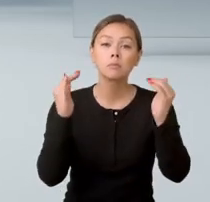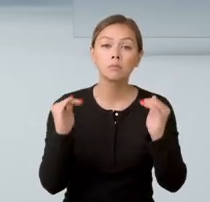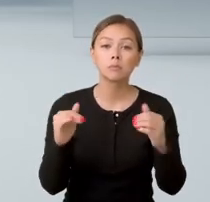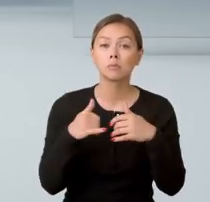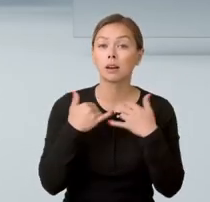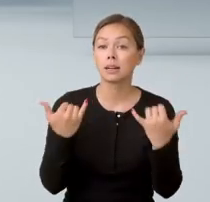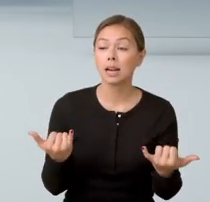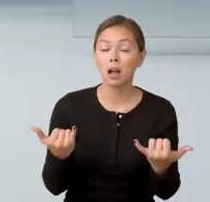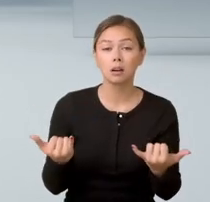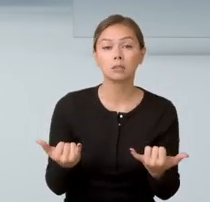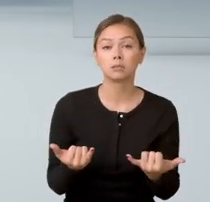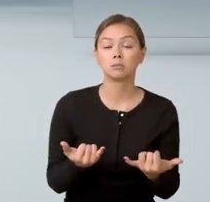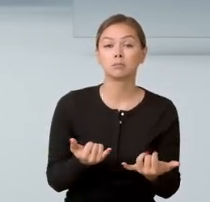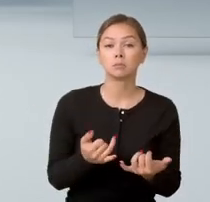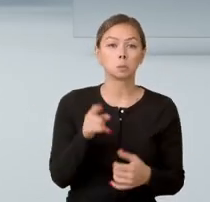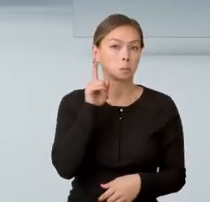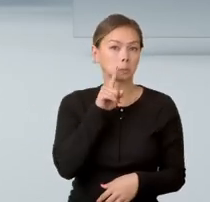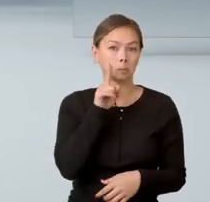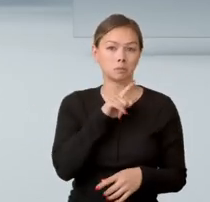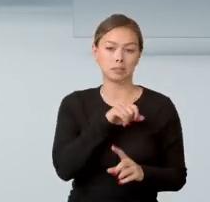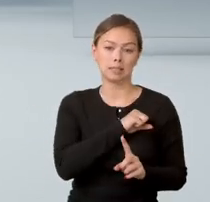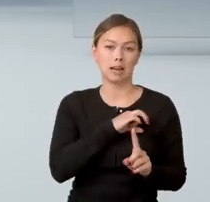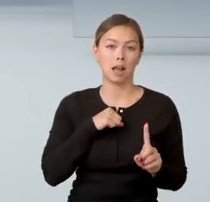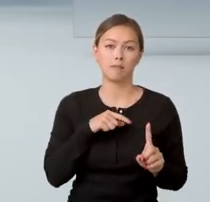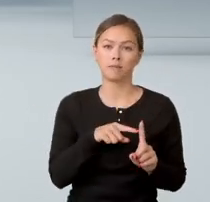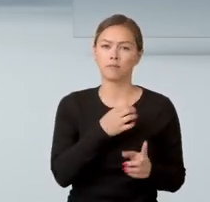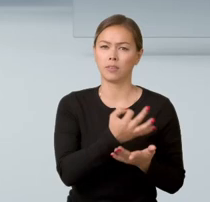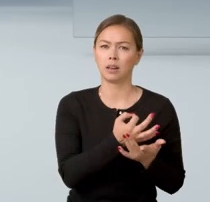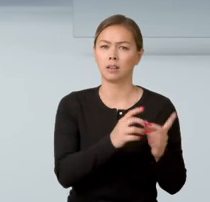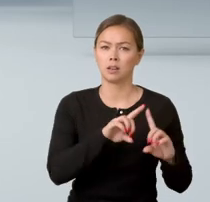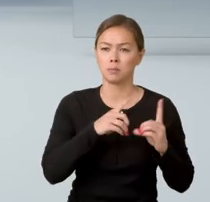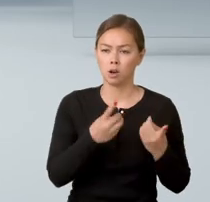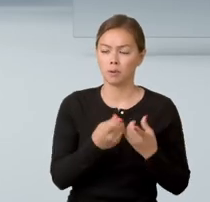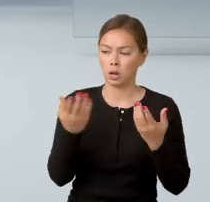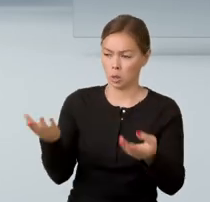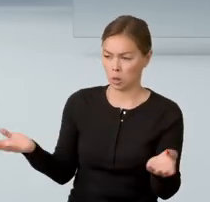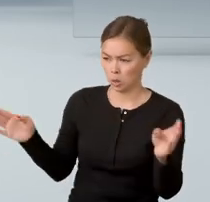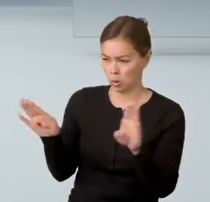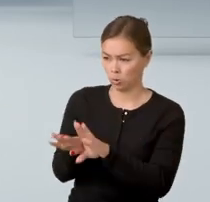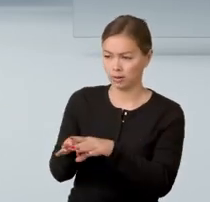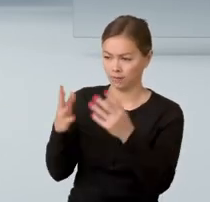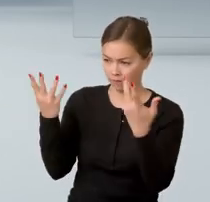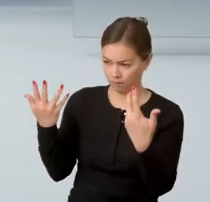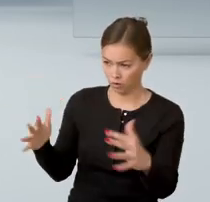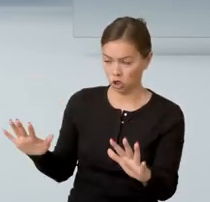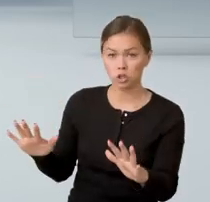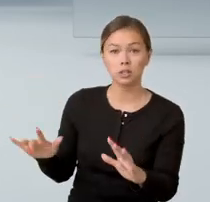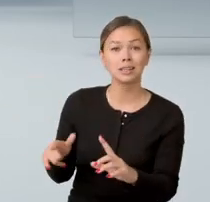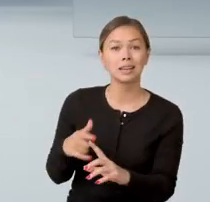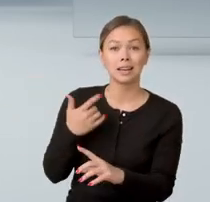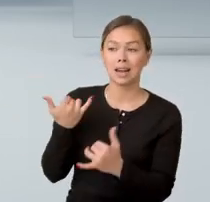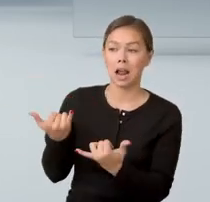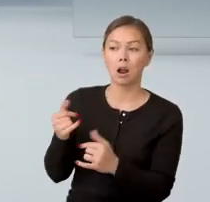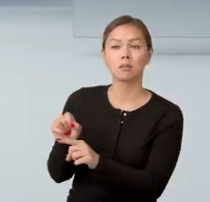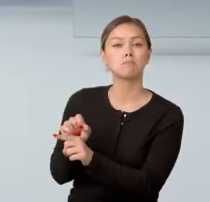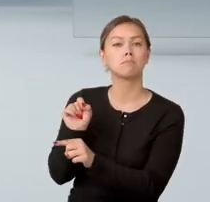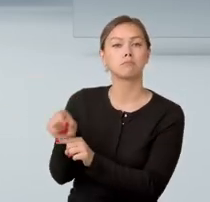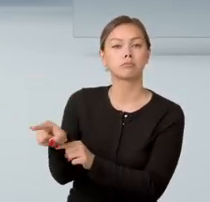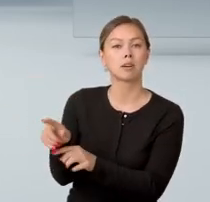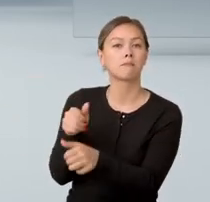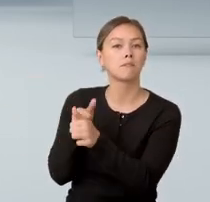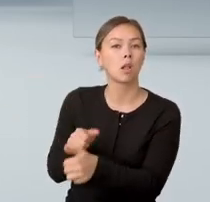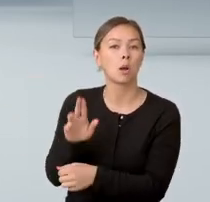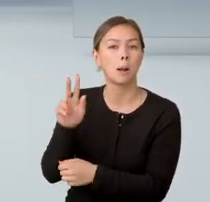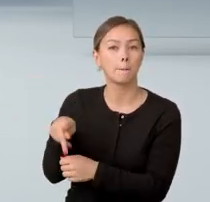and now that someone in the finance department have already closed the request I user have received a